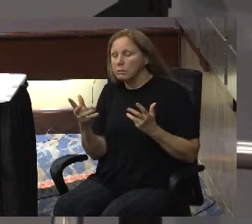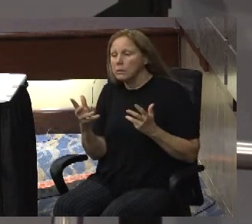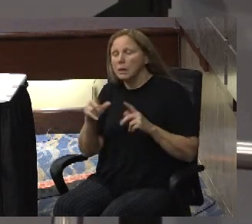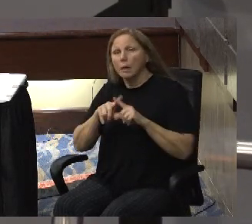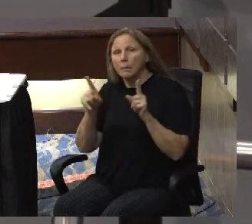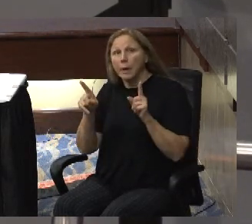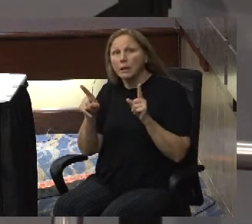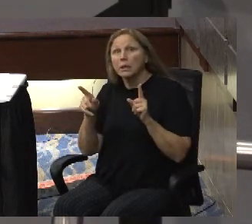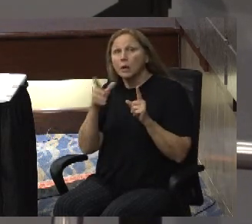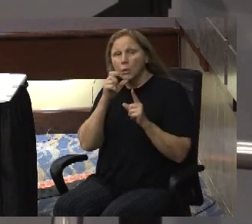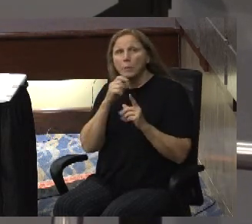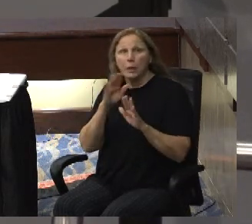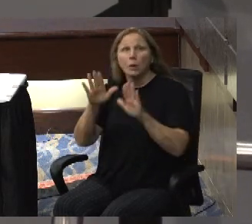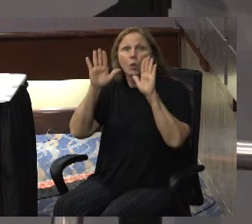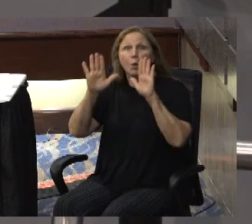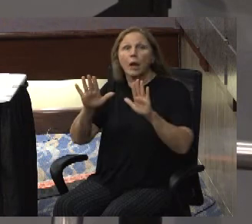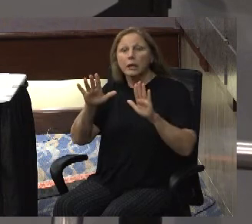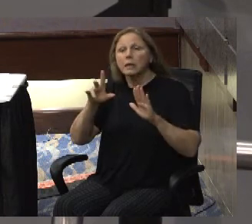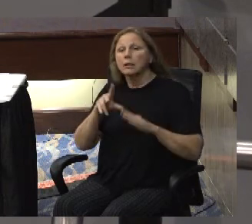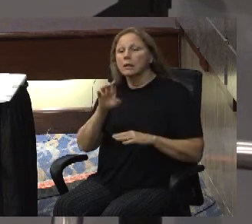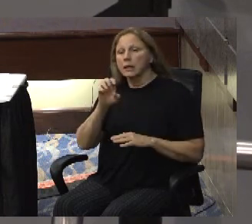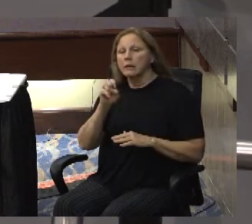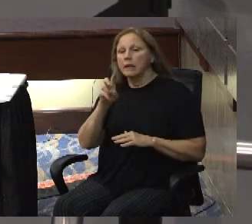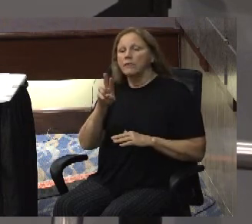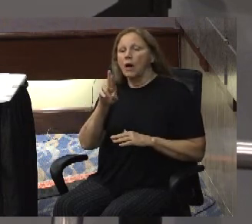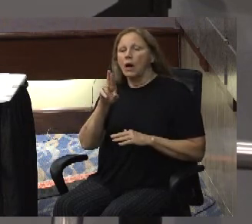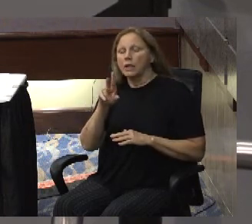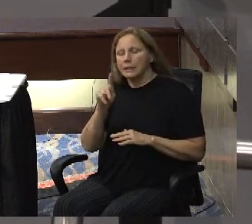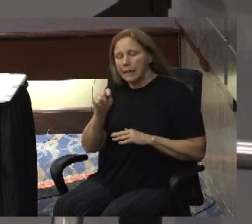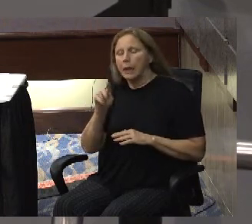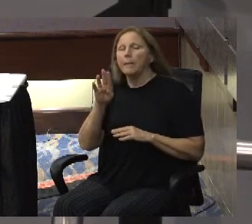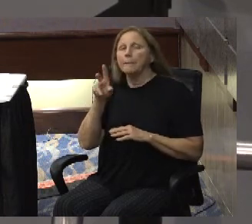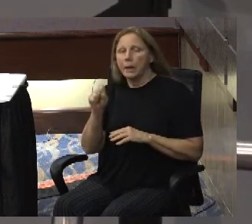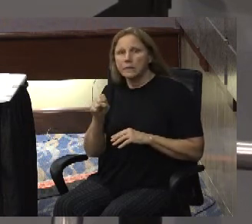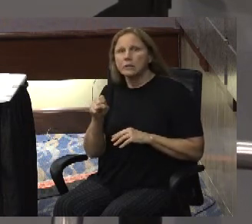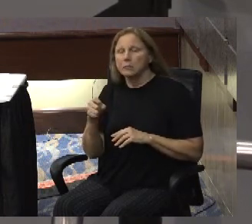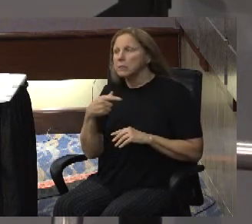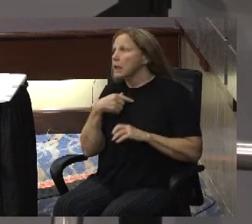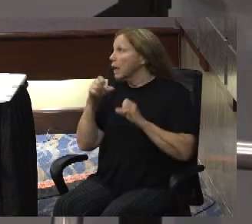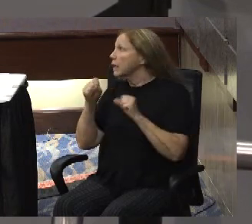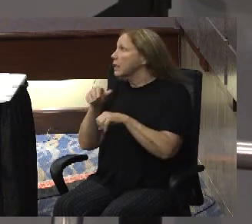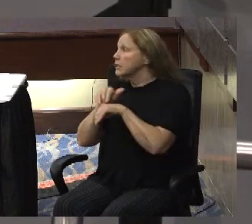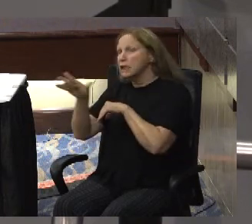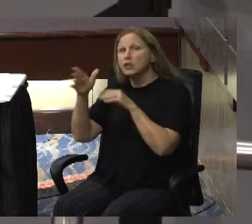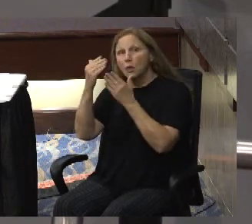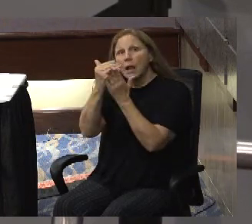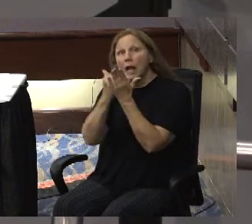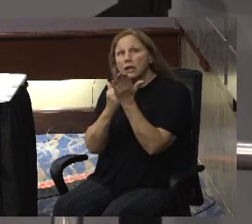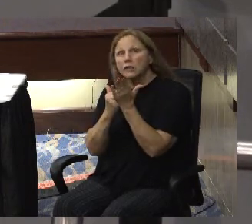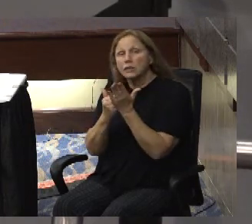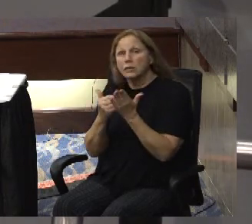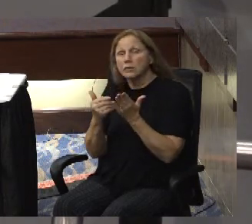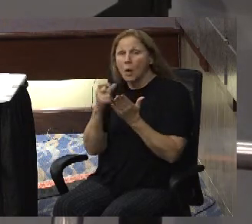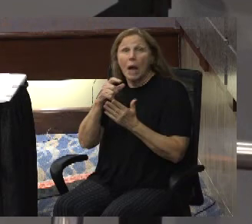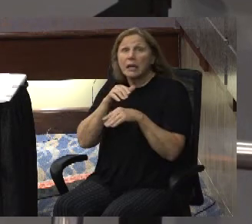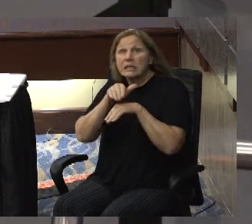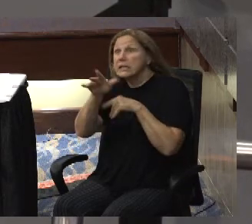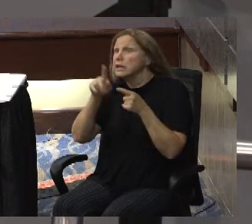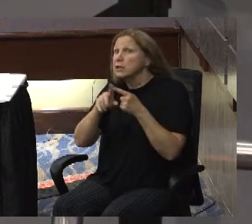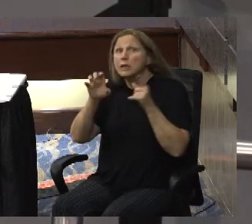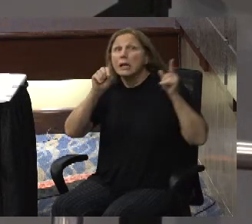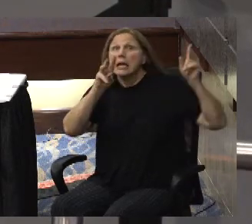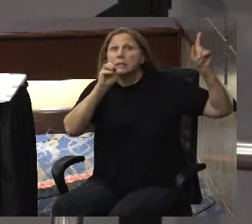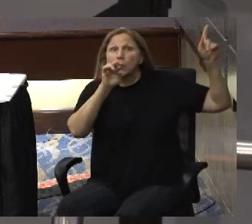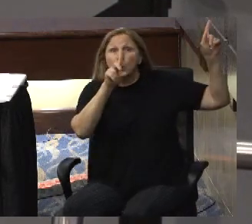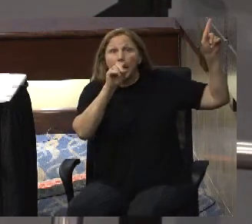But it would be a great, BRT bus. But yeah, I can send y'all a list of those. Would you please? Or I can send it to Esmeralda and she